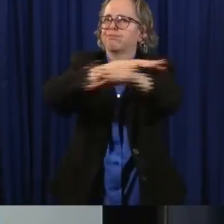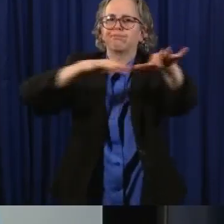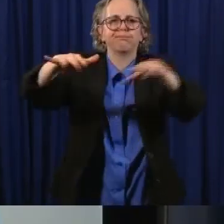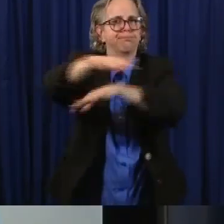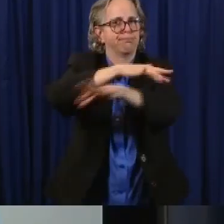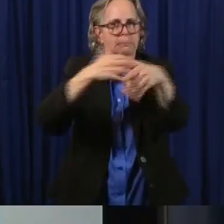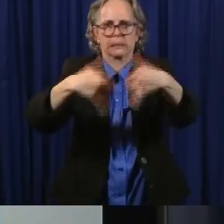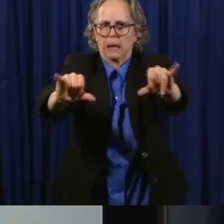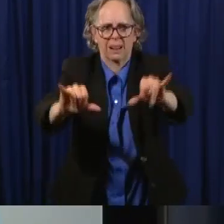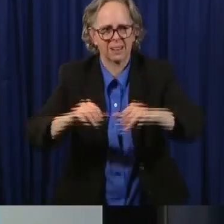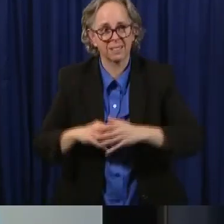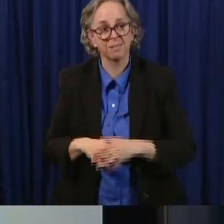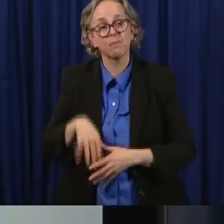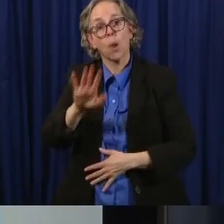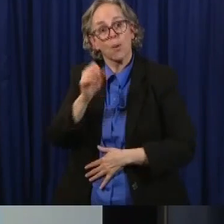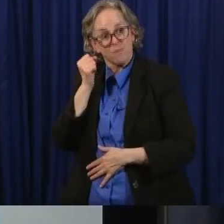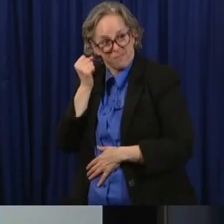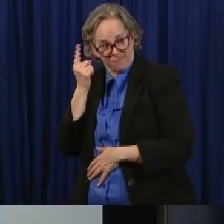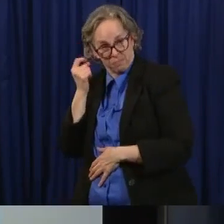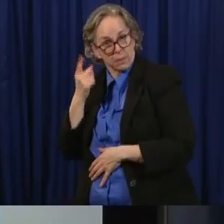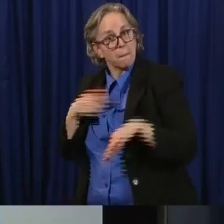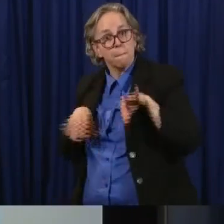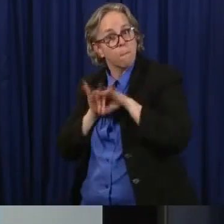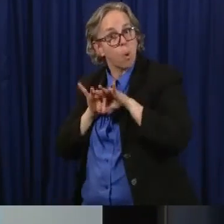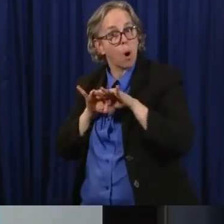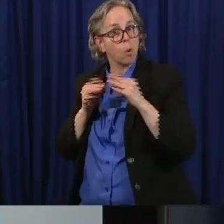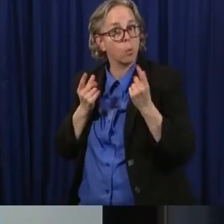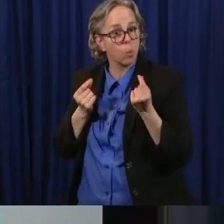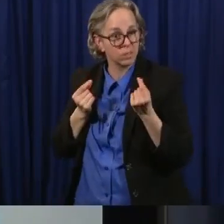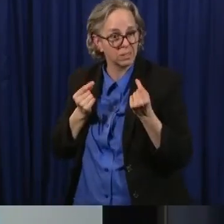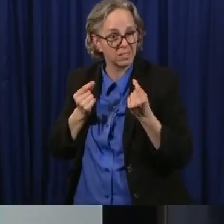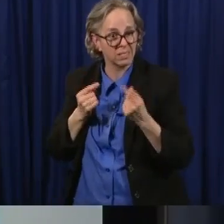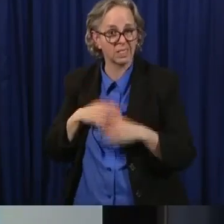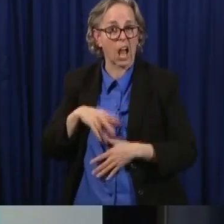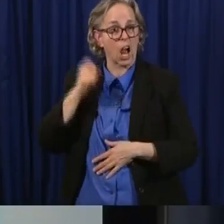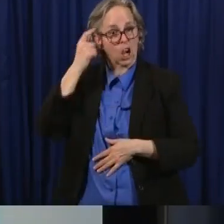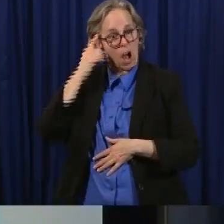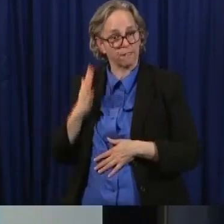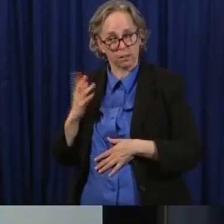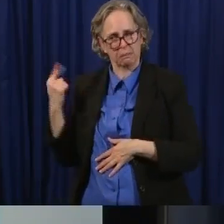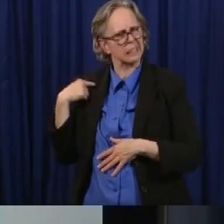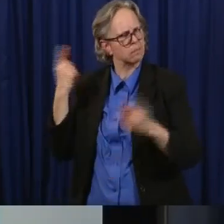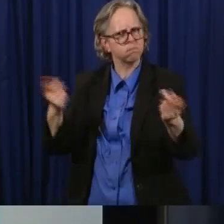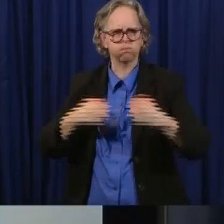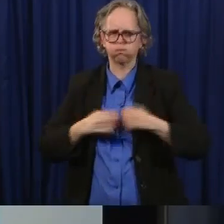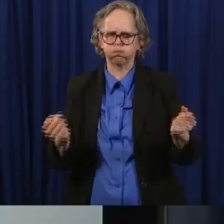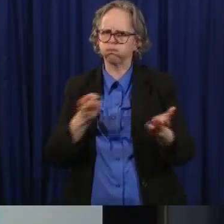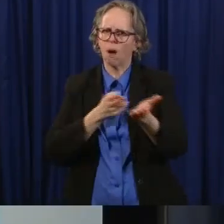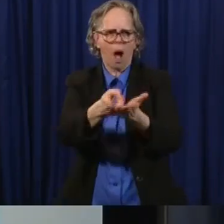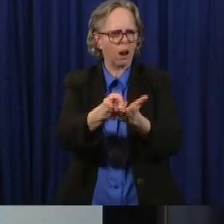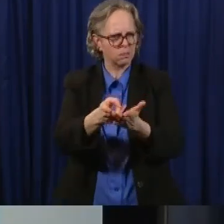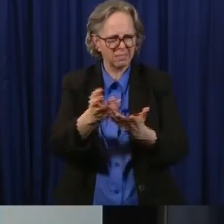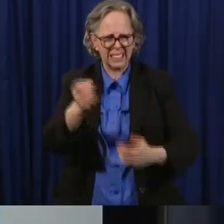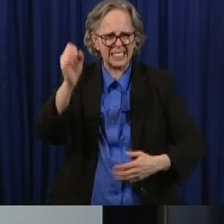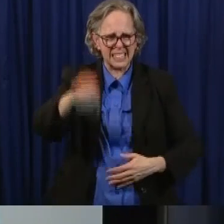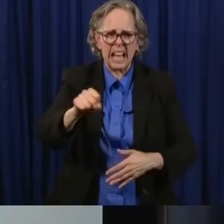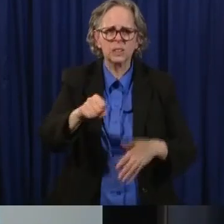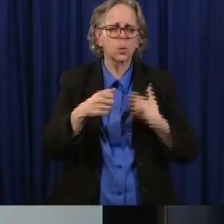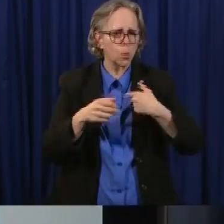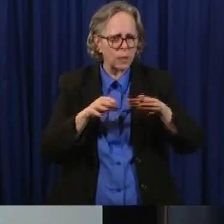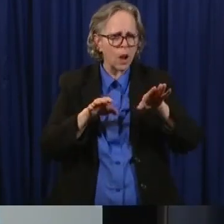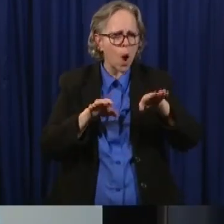and Governor DeWine, you yourself as well, being honest with everyone and saying that there are going to be cases as this moves